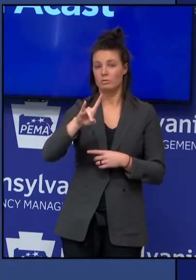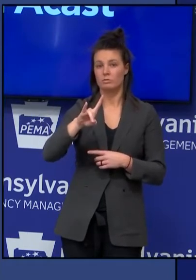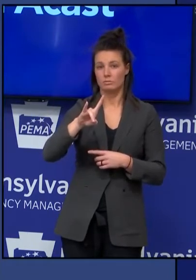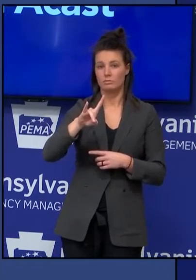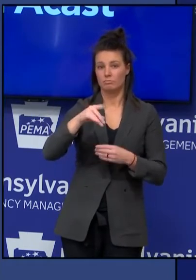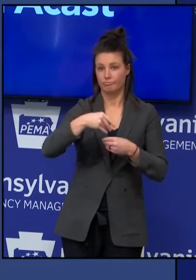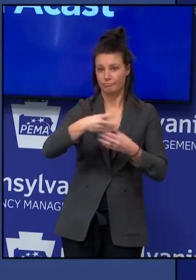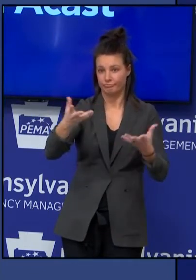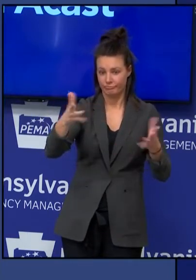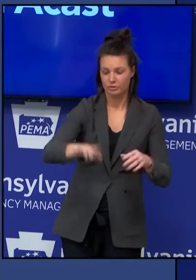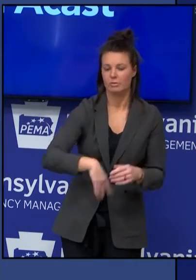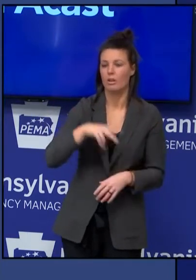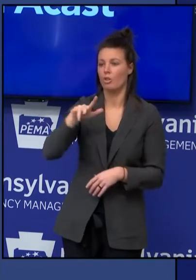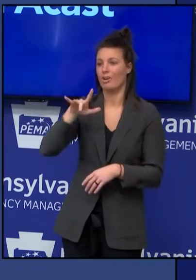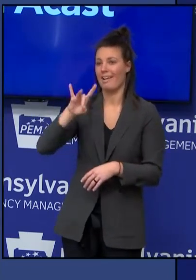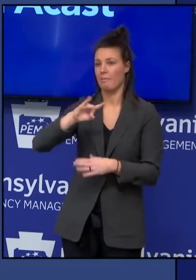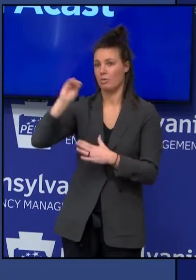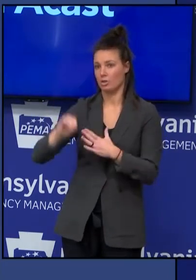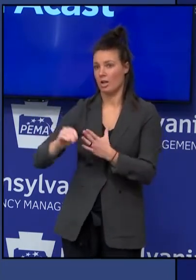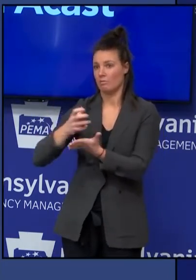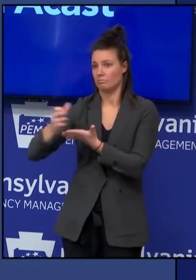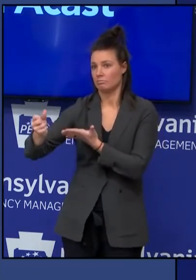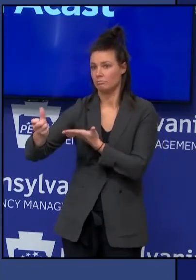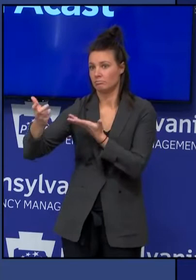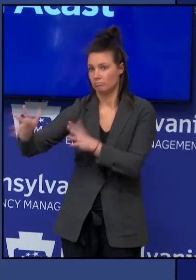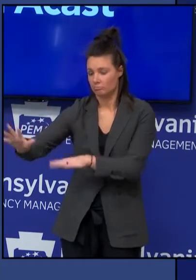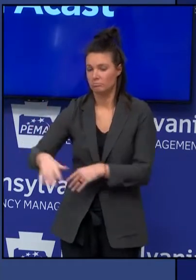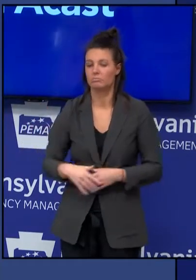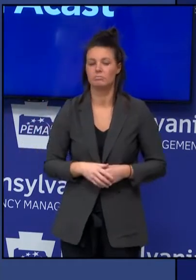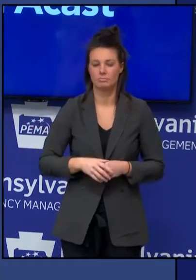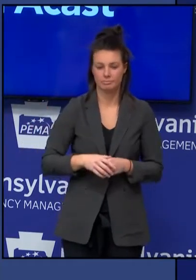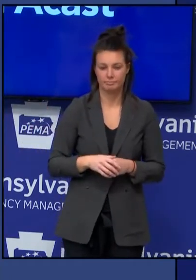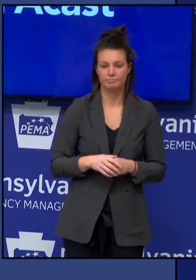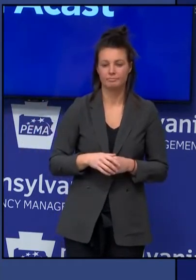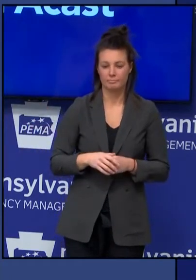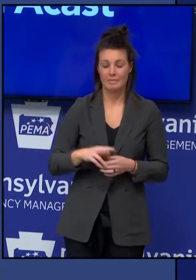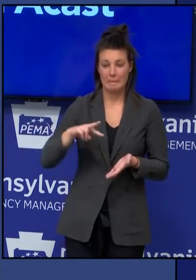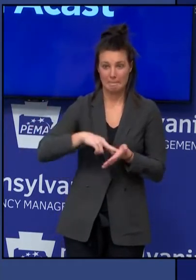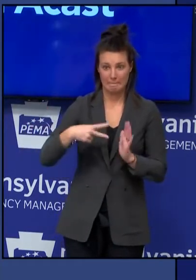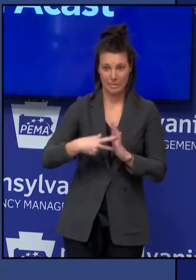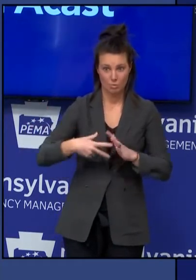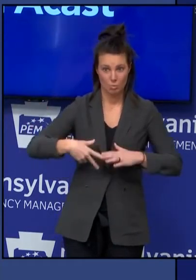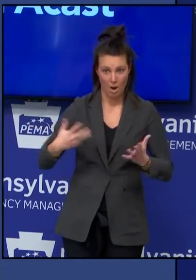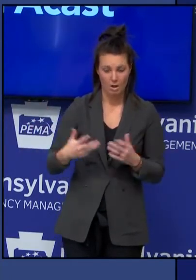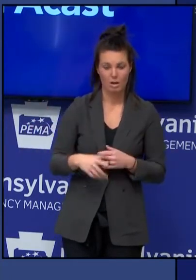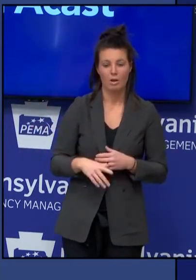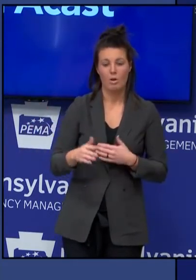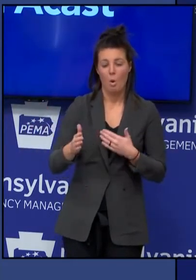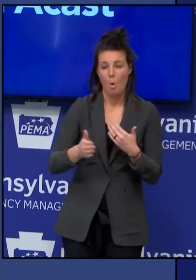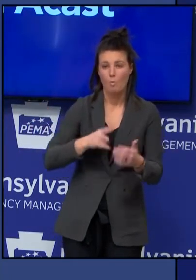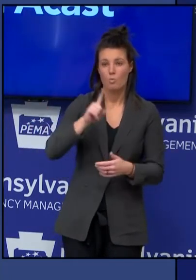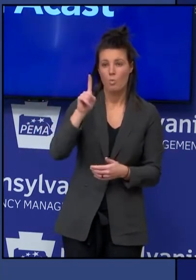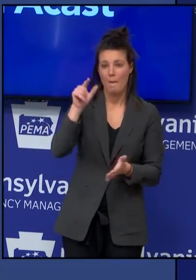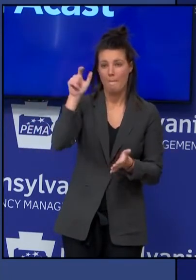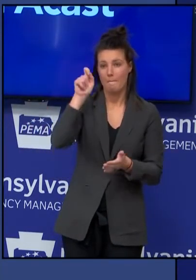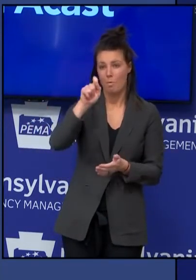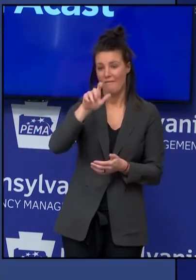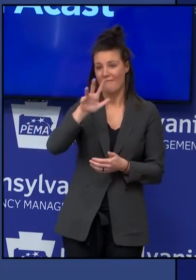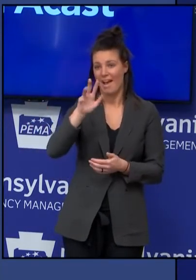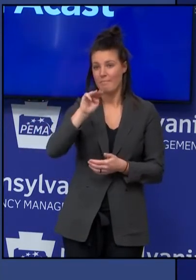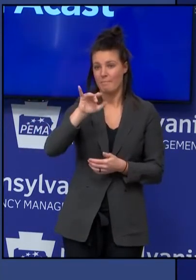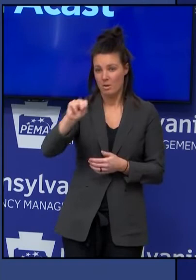administered, 38% of second doses being administered. That means that nearly 1.5 million